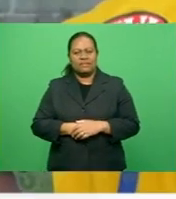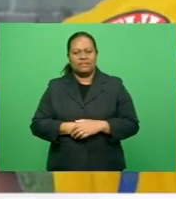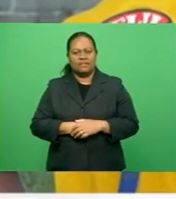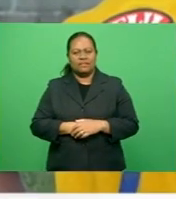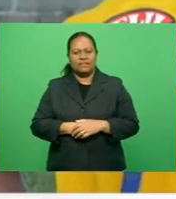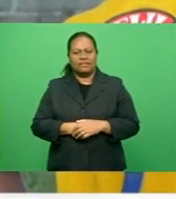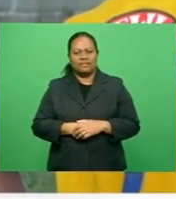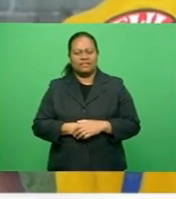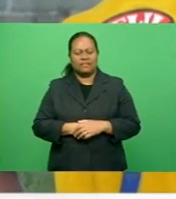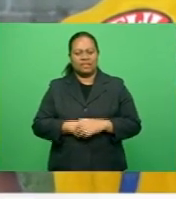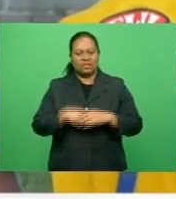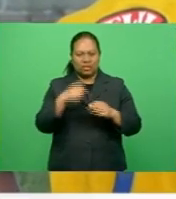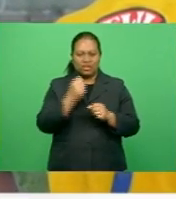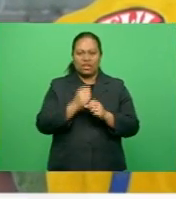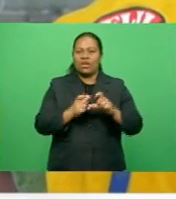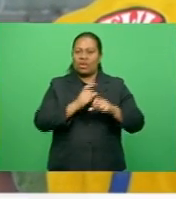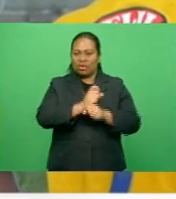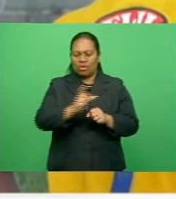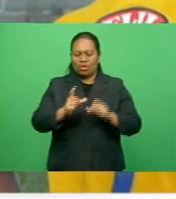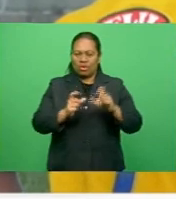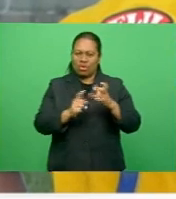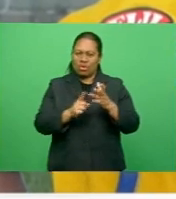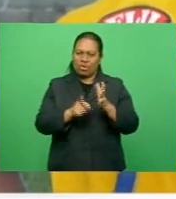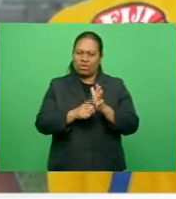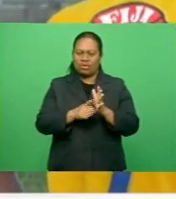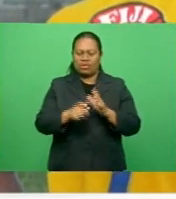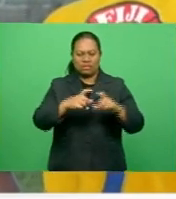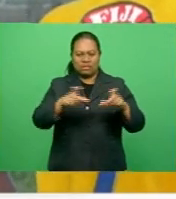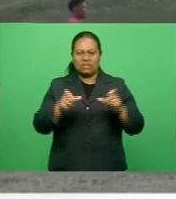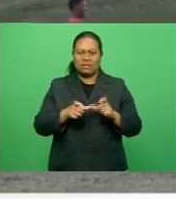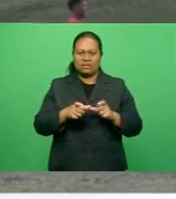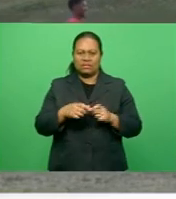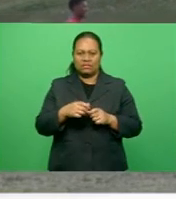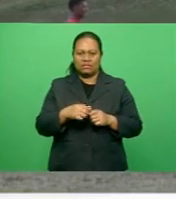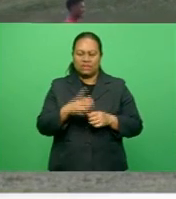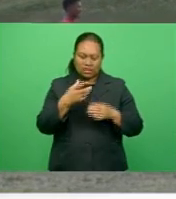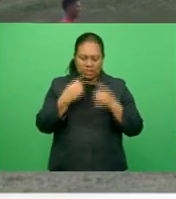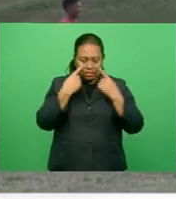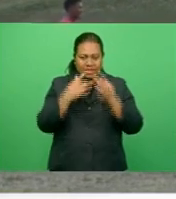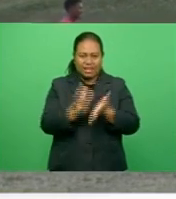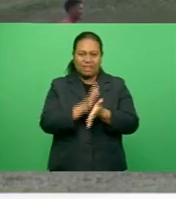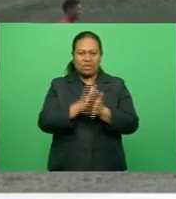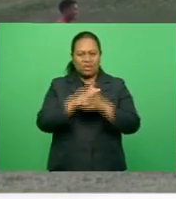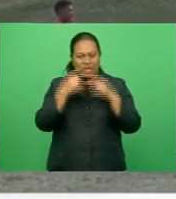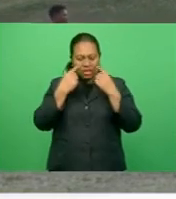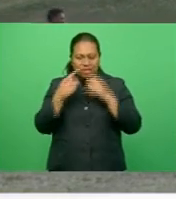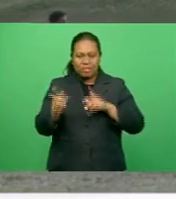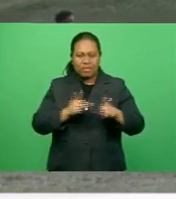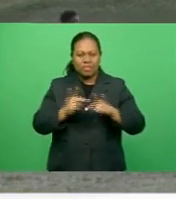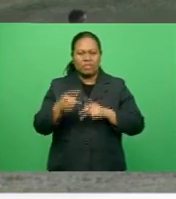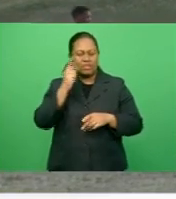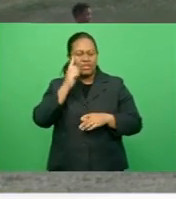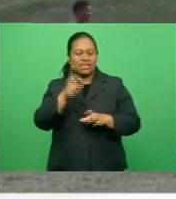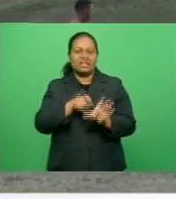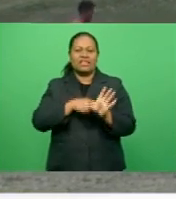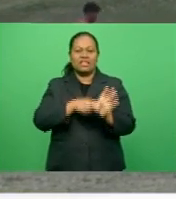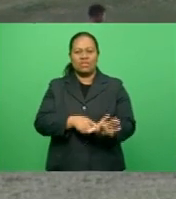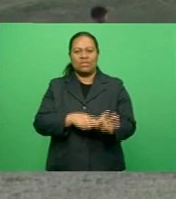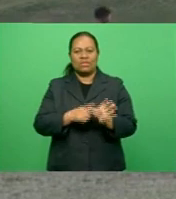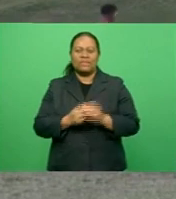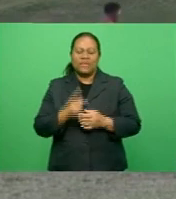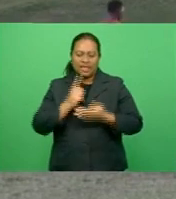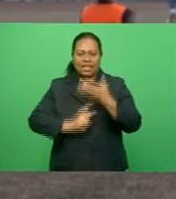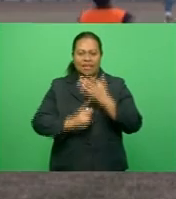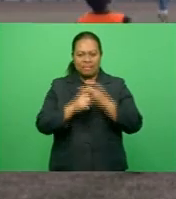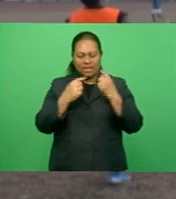relegation. Coach Swami says he's happy with the players' performance, especially the youths who have stepped up in the last few